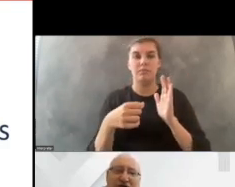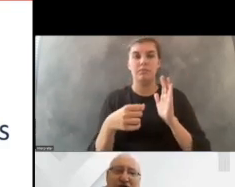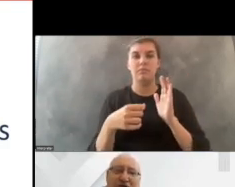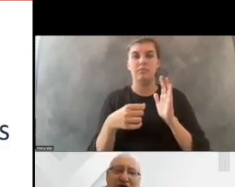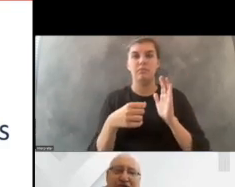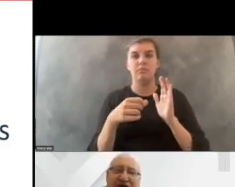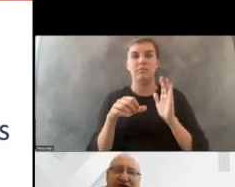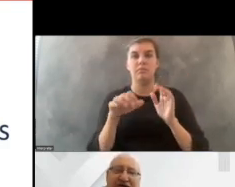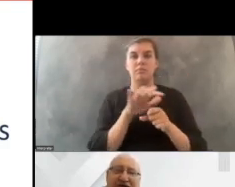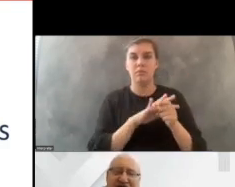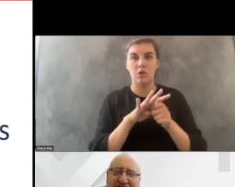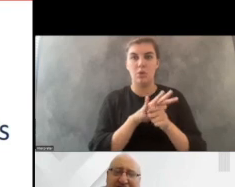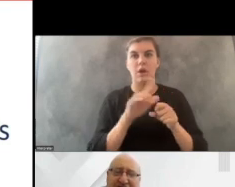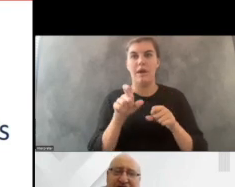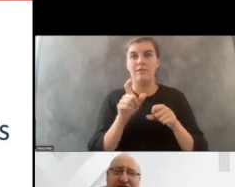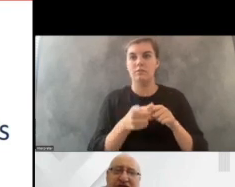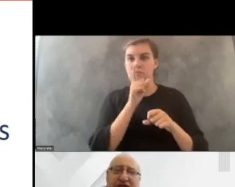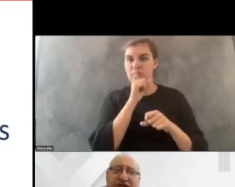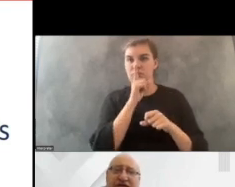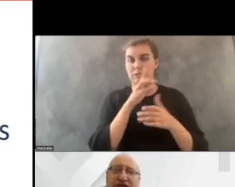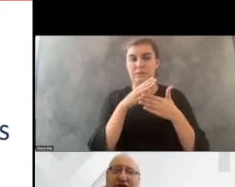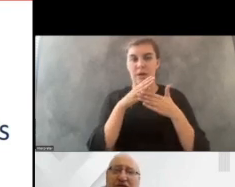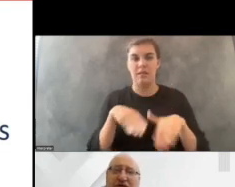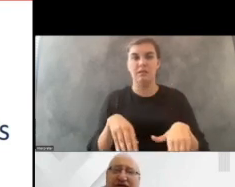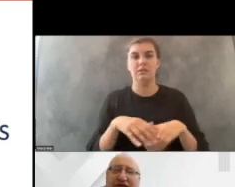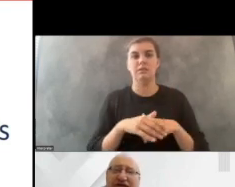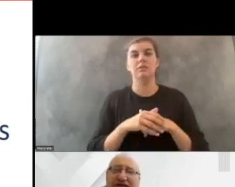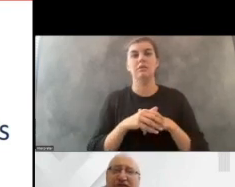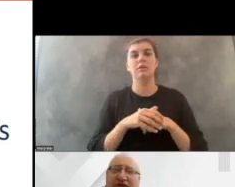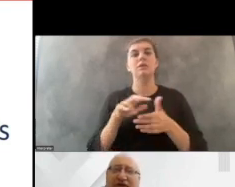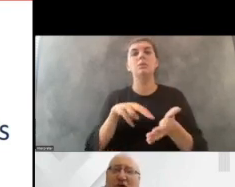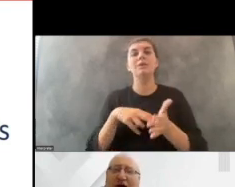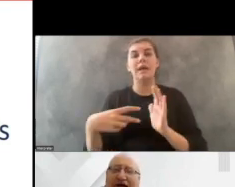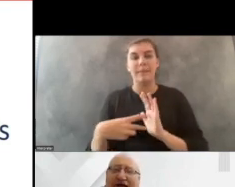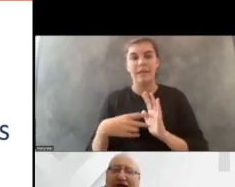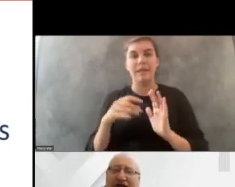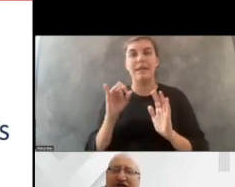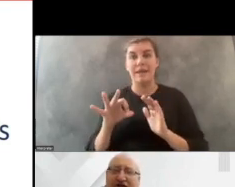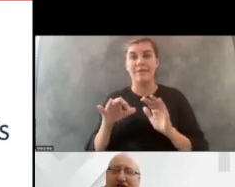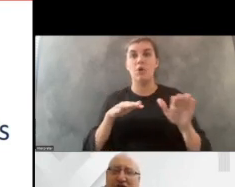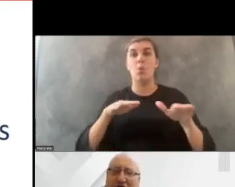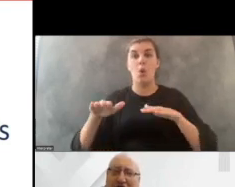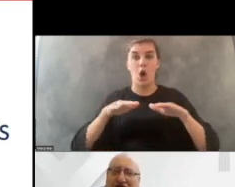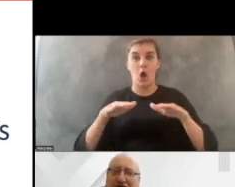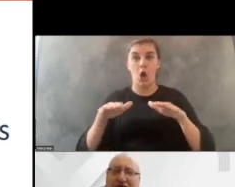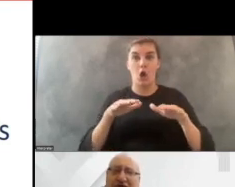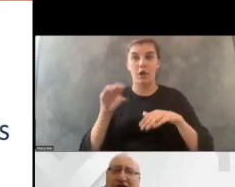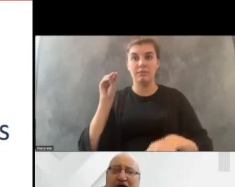rectangular rapid flashing beacons. R307.8 is locator tone requirement.